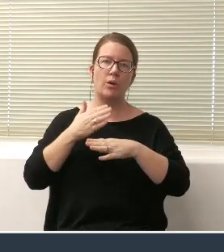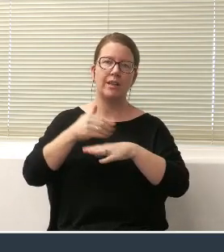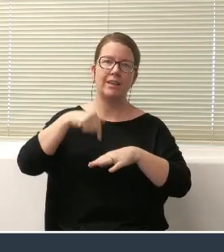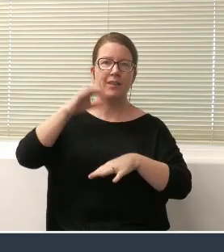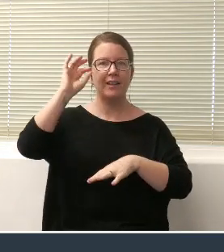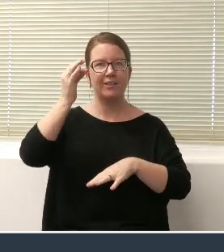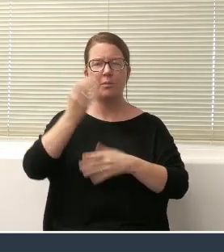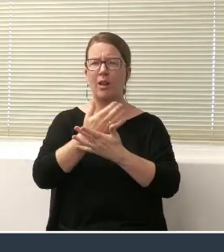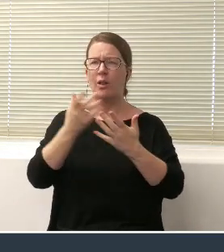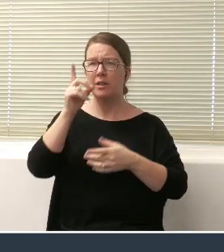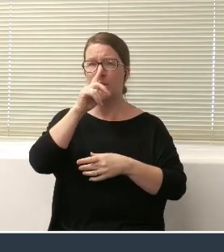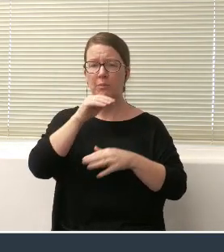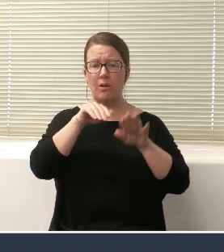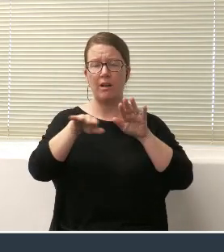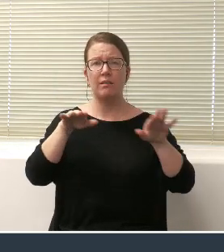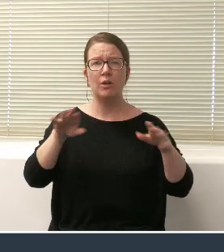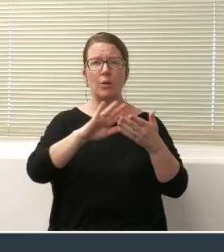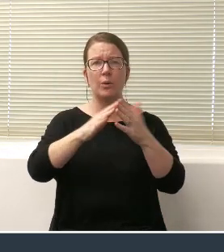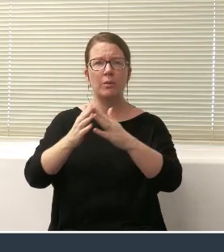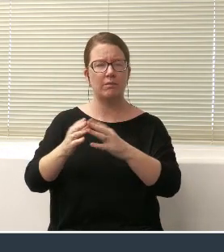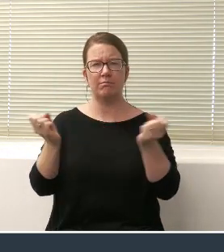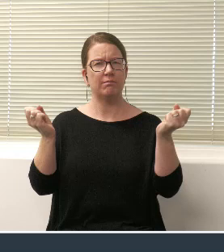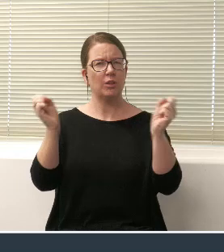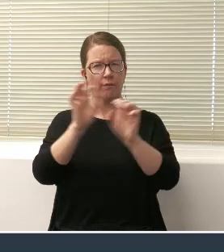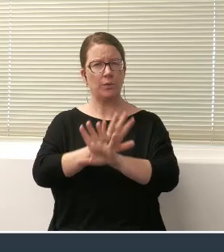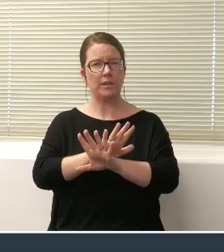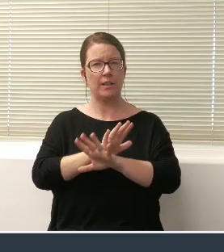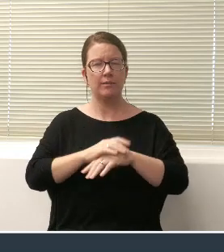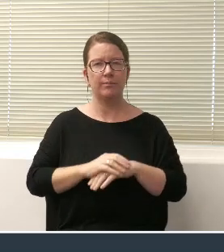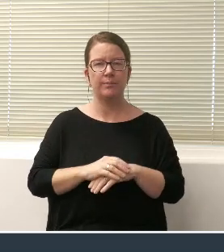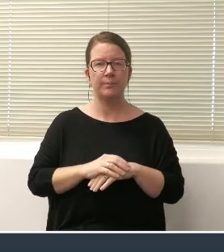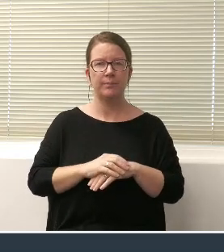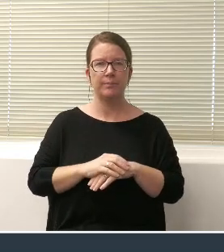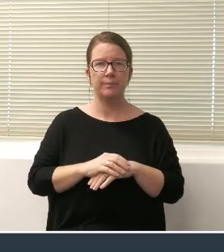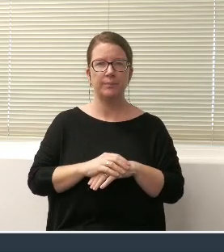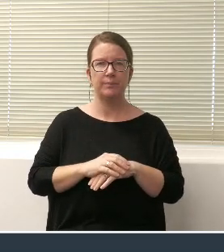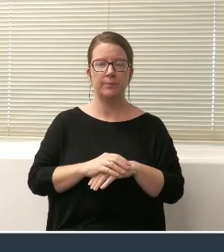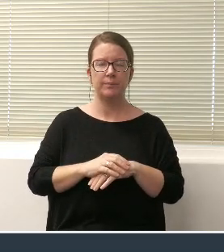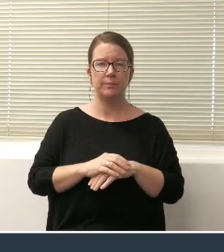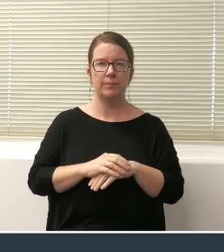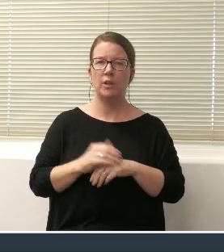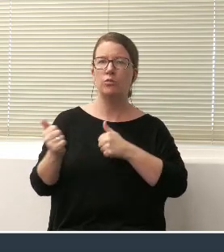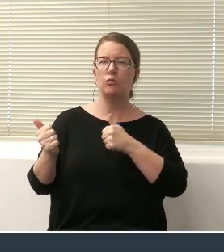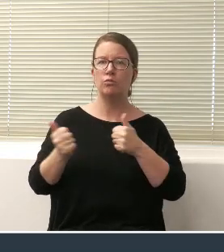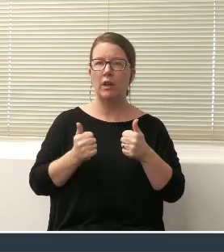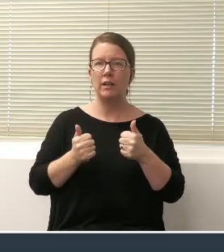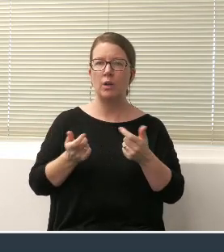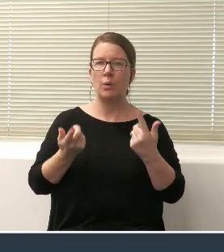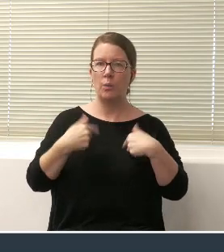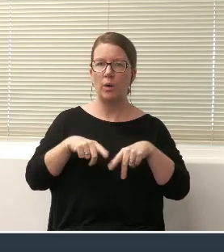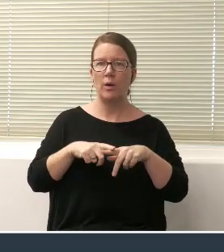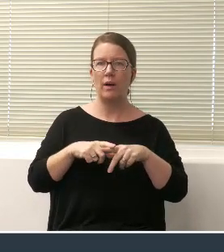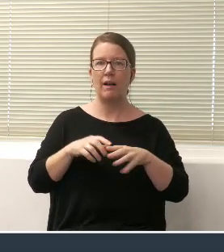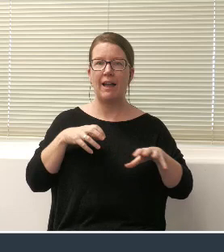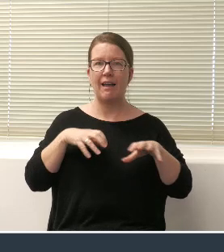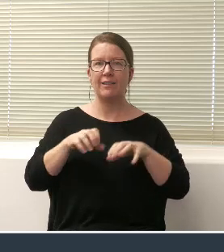community, that's not easy. It's counterintuitive. So it's great that we're acting